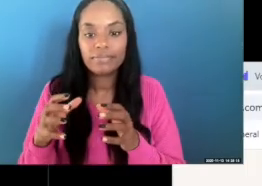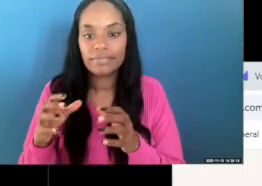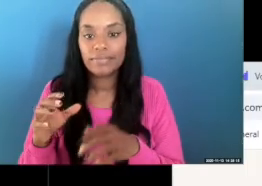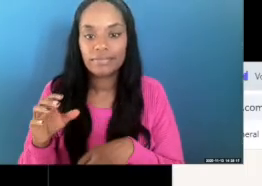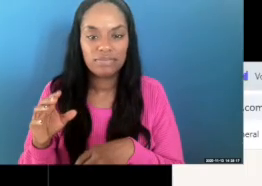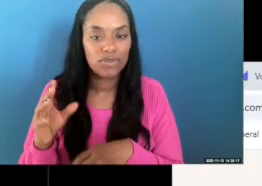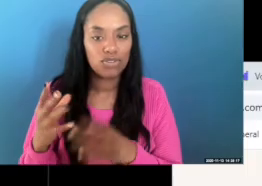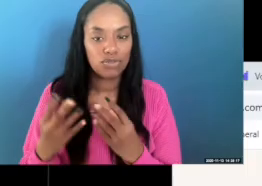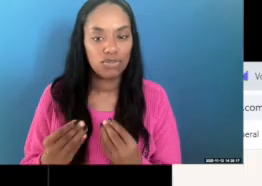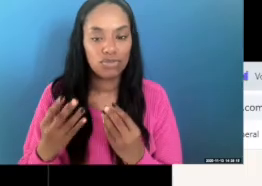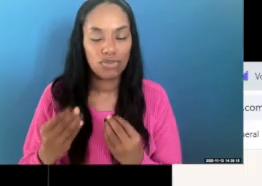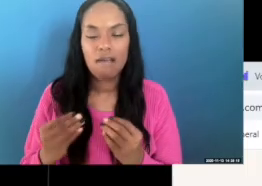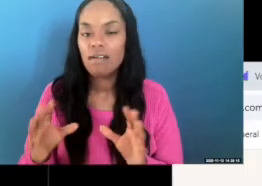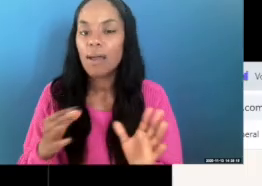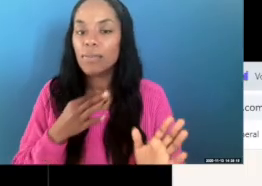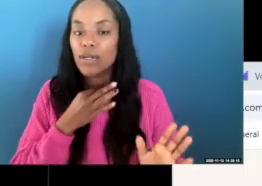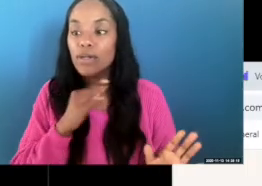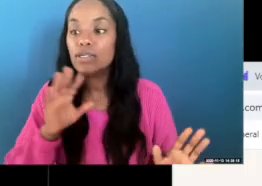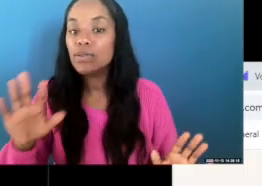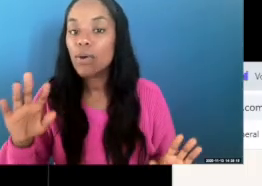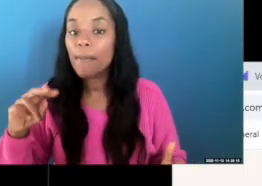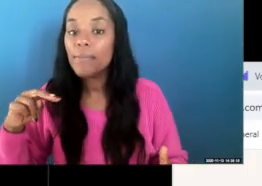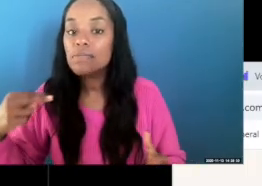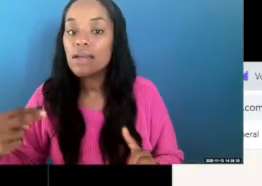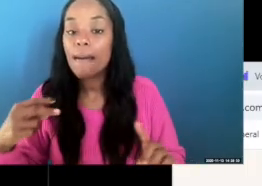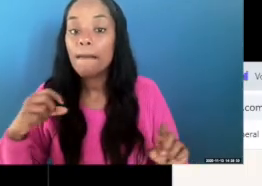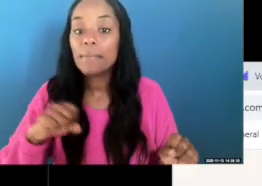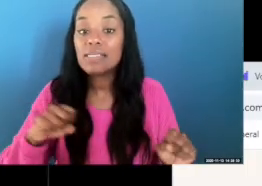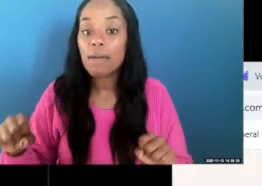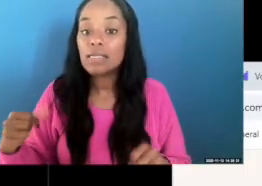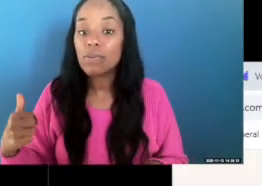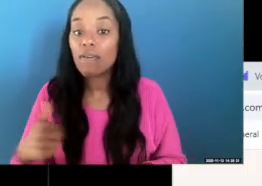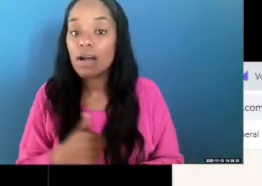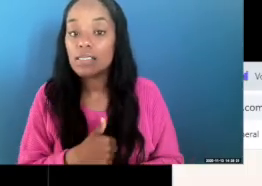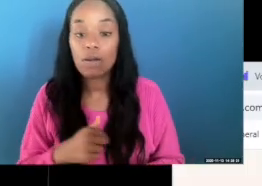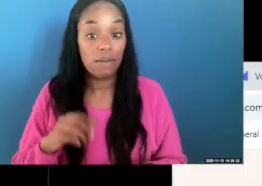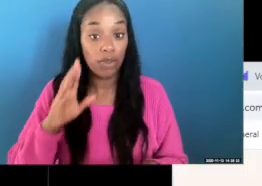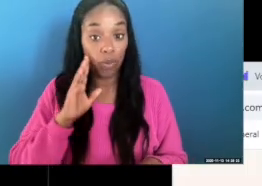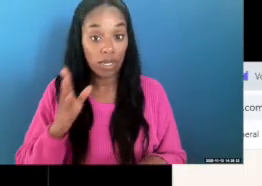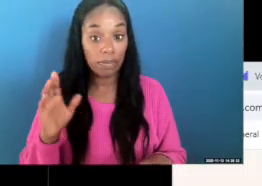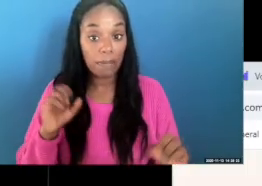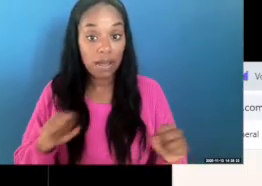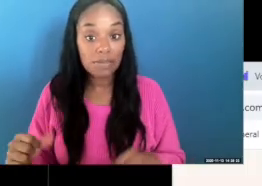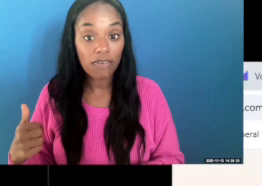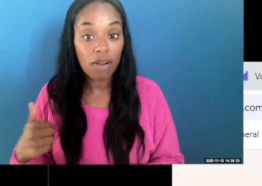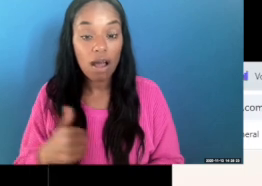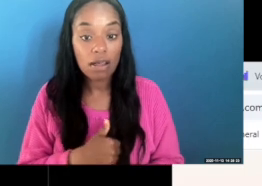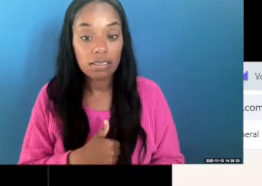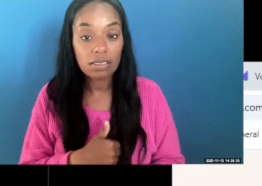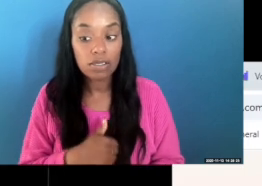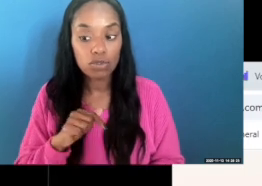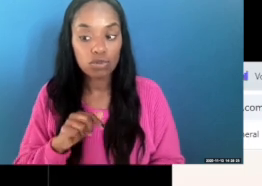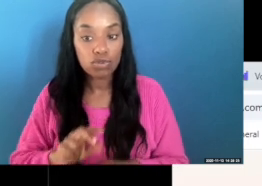A couple of, oh, not yet. Hold on to the microphone. So a couple of follow-up questions. The first one is a bit